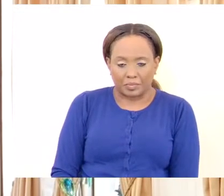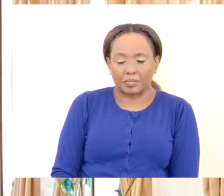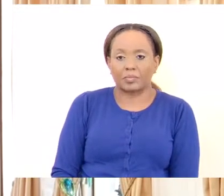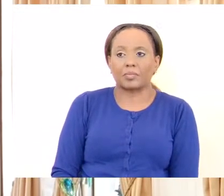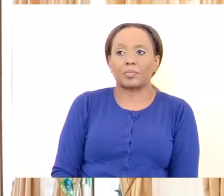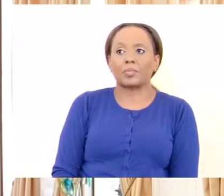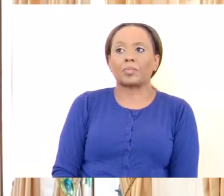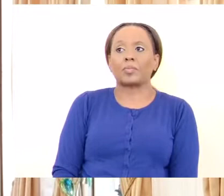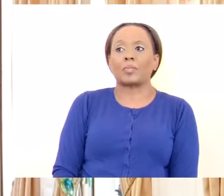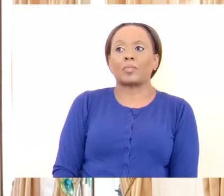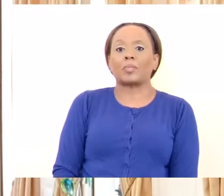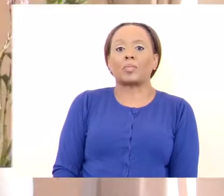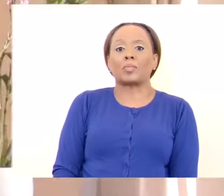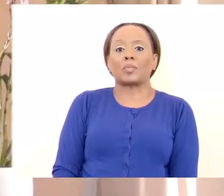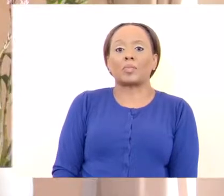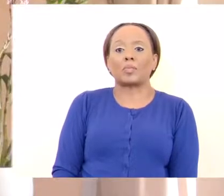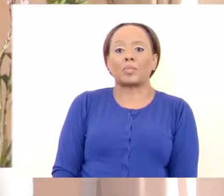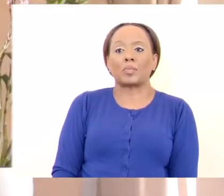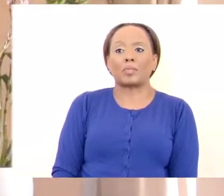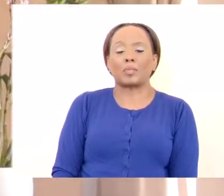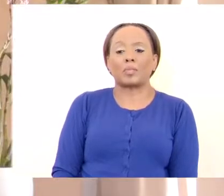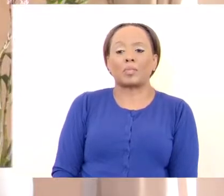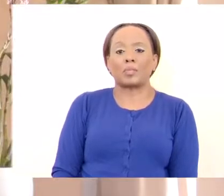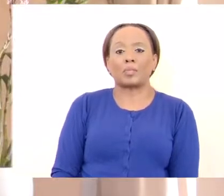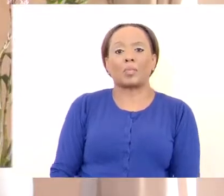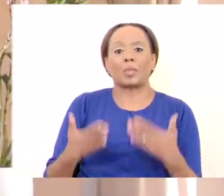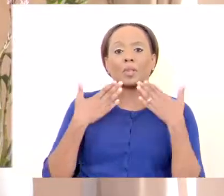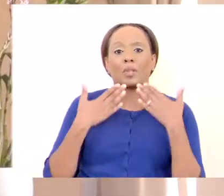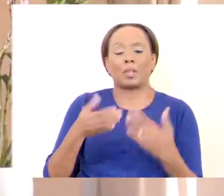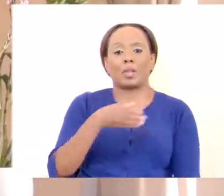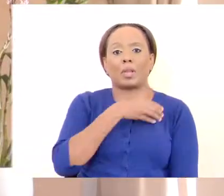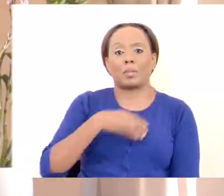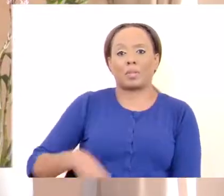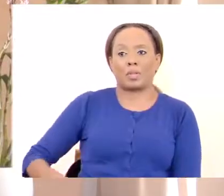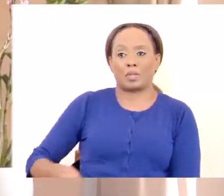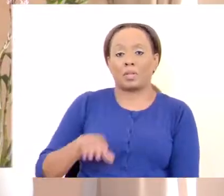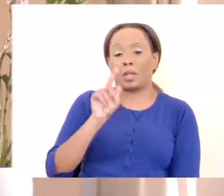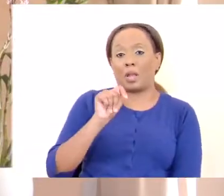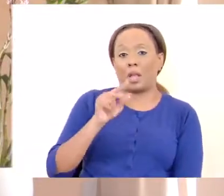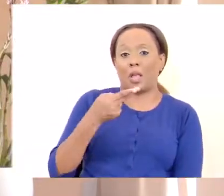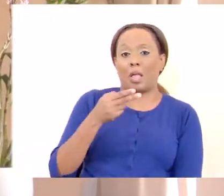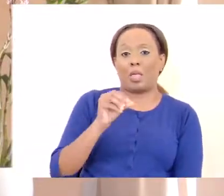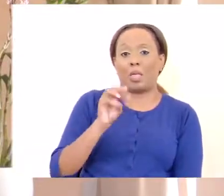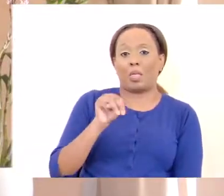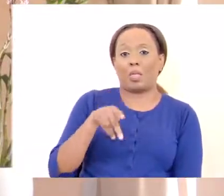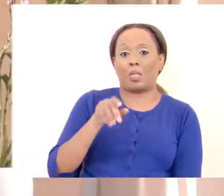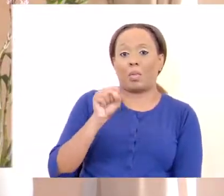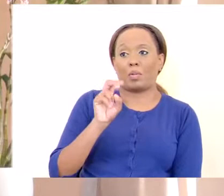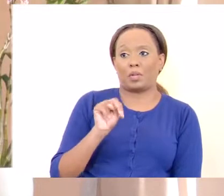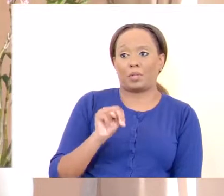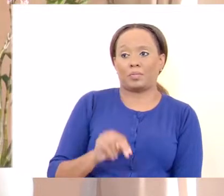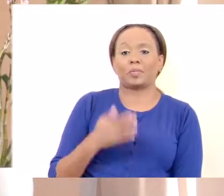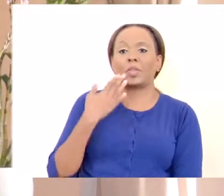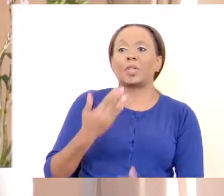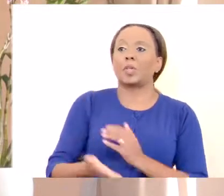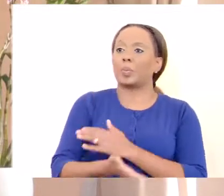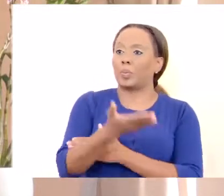Thank you, Ambassador Thompson. Good morning. I speak to you